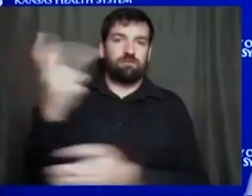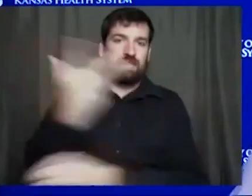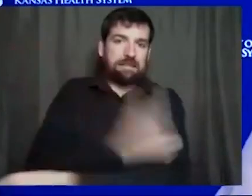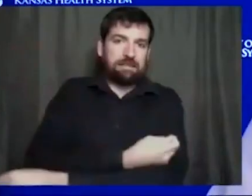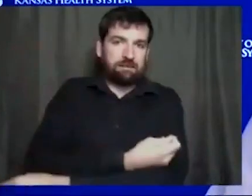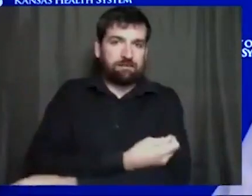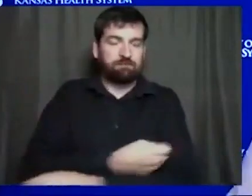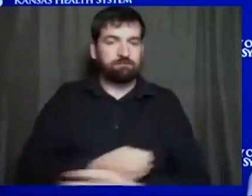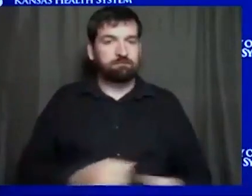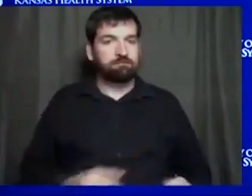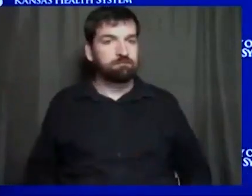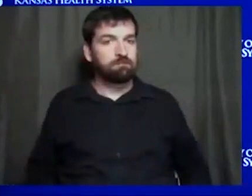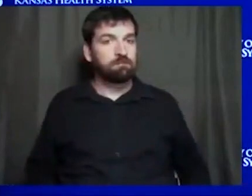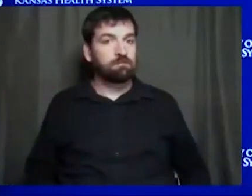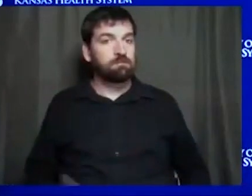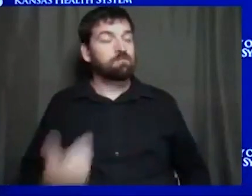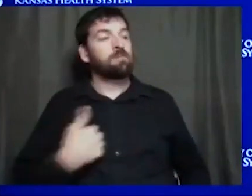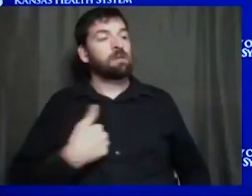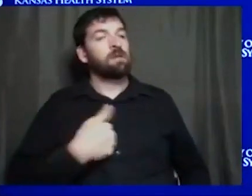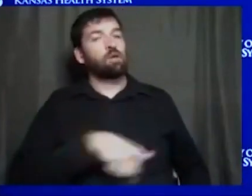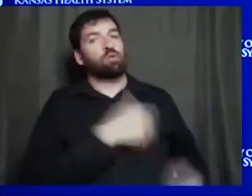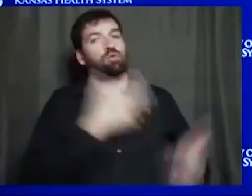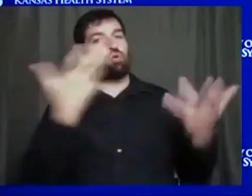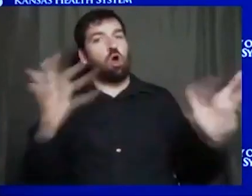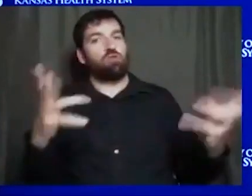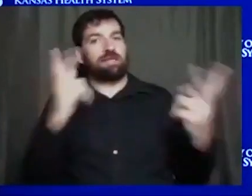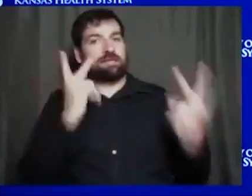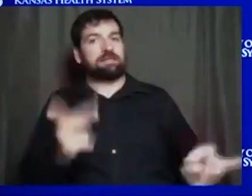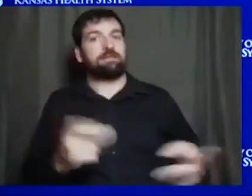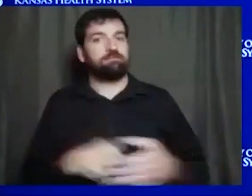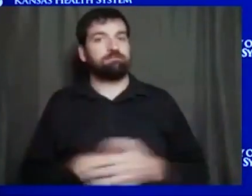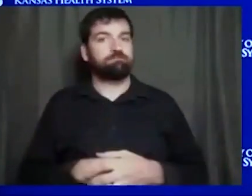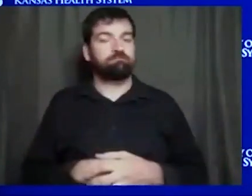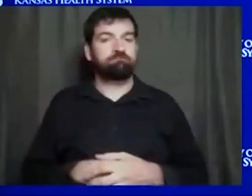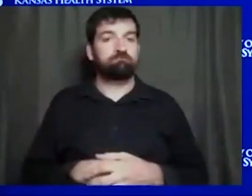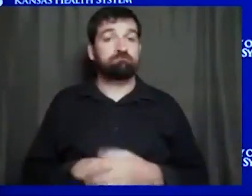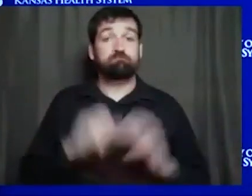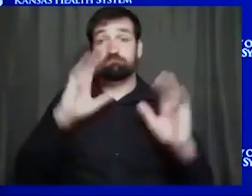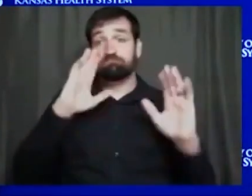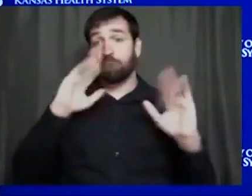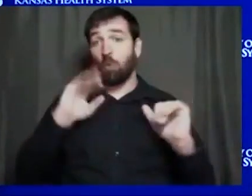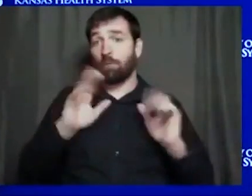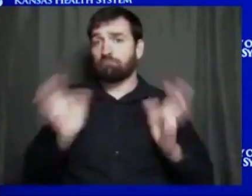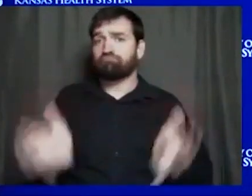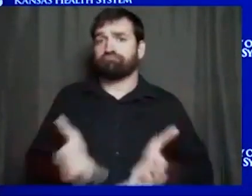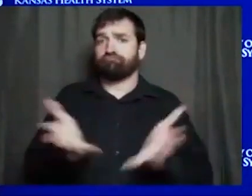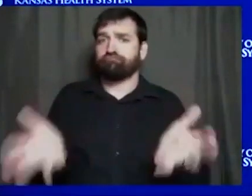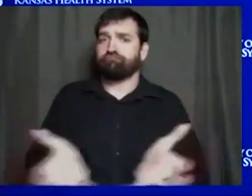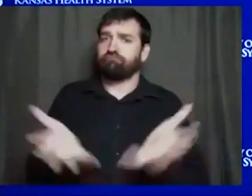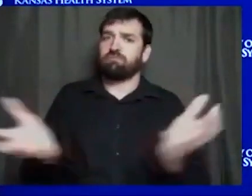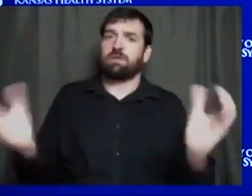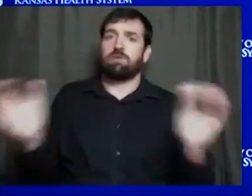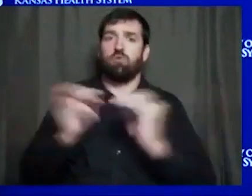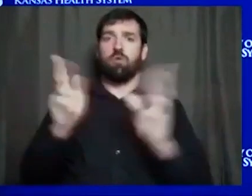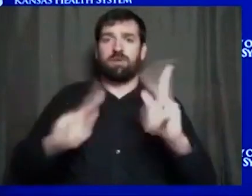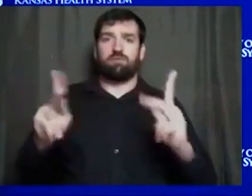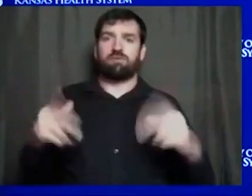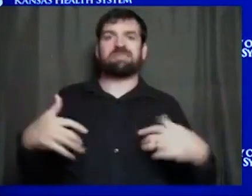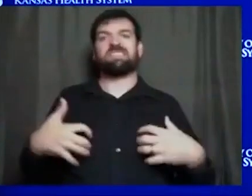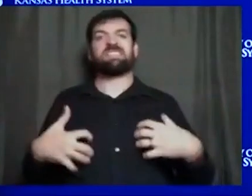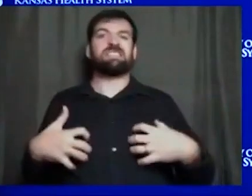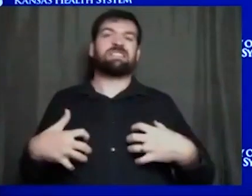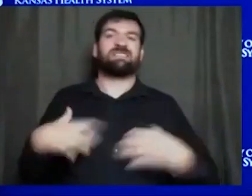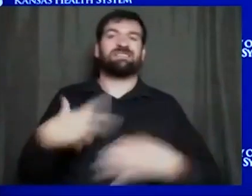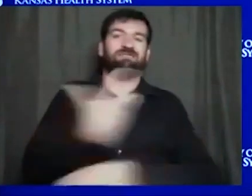We are already seeing it. I think that's a great question. I hope that will push some of the more vaccine hesitant people over the edge.